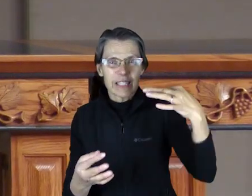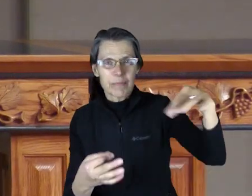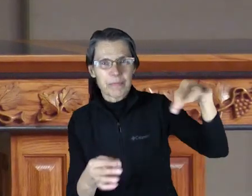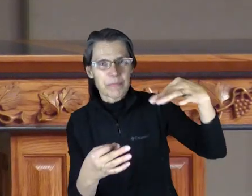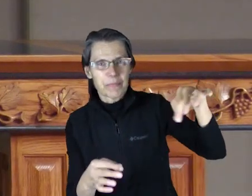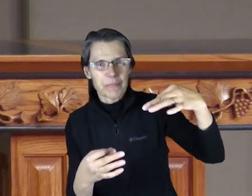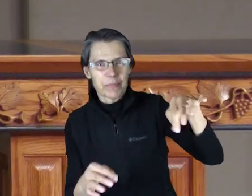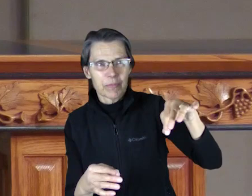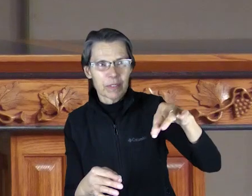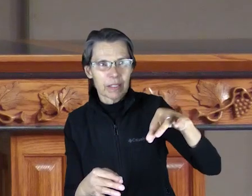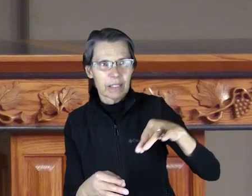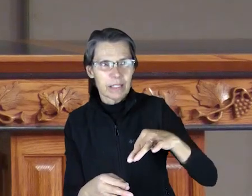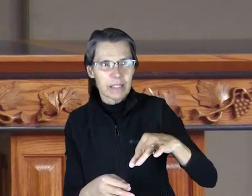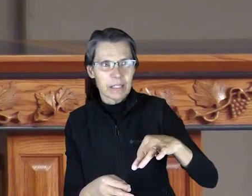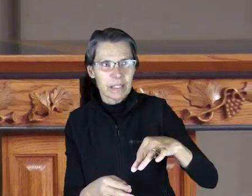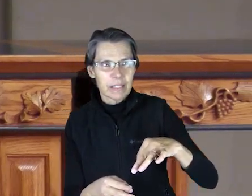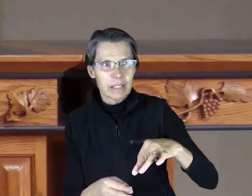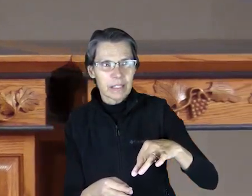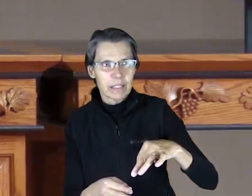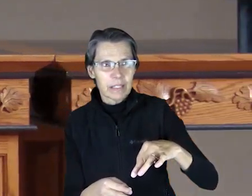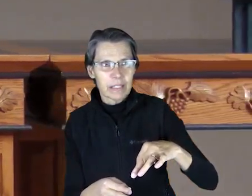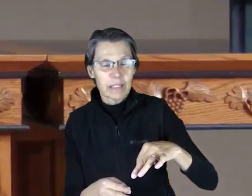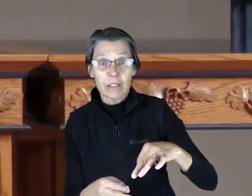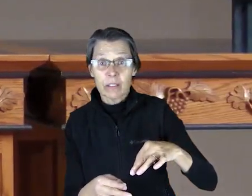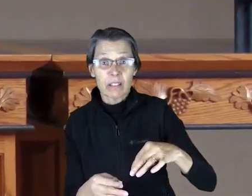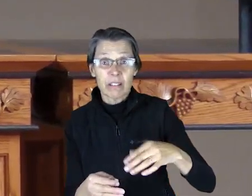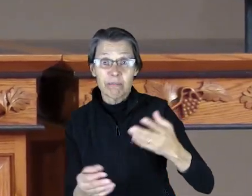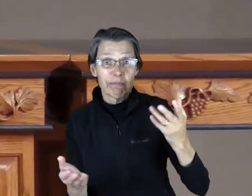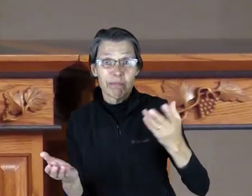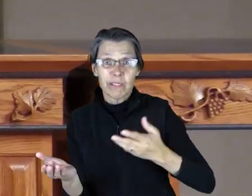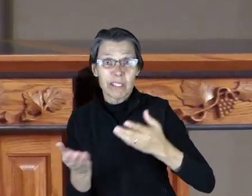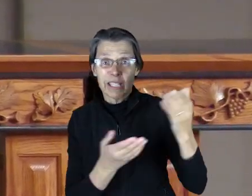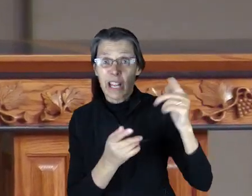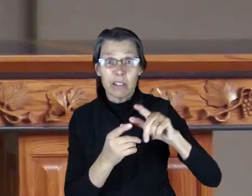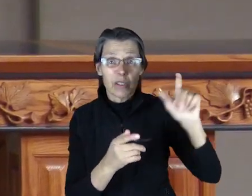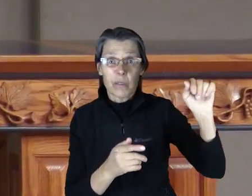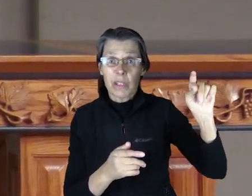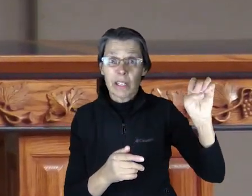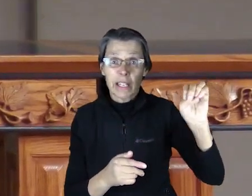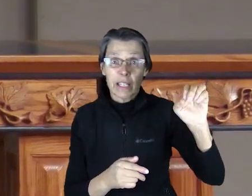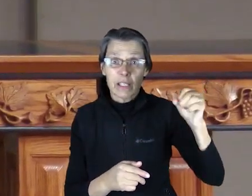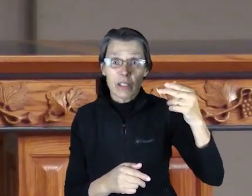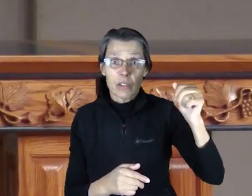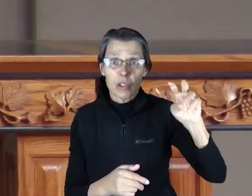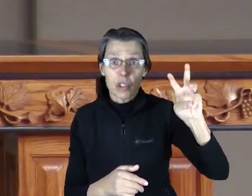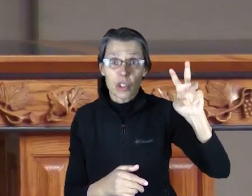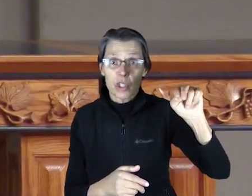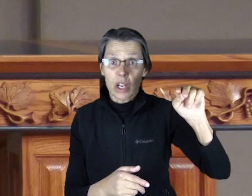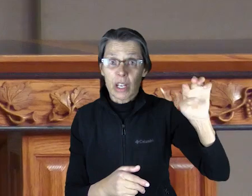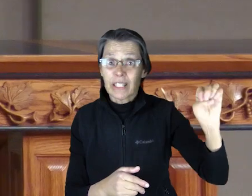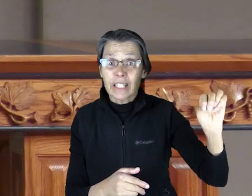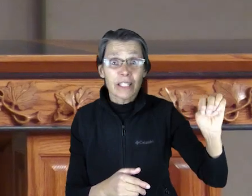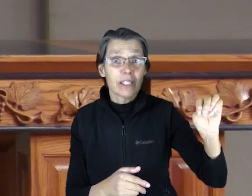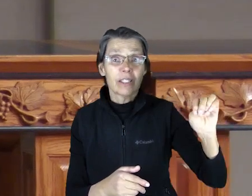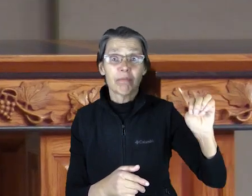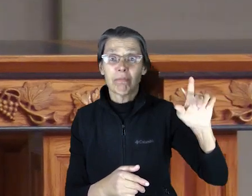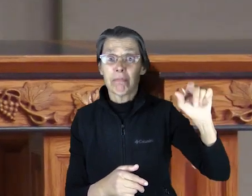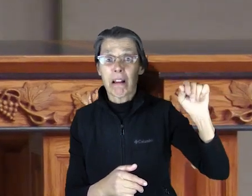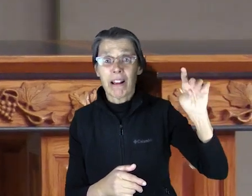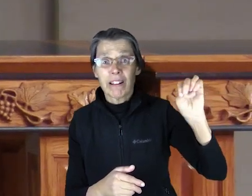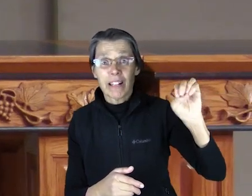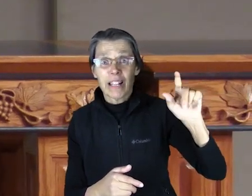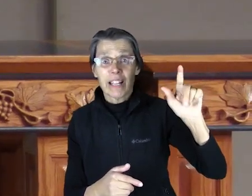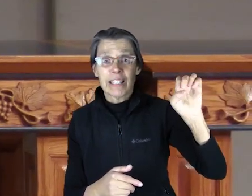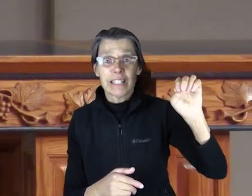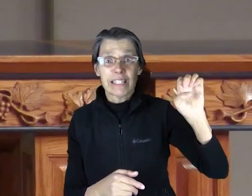Or maybe if it's just a single paper, not a whole pad, if it's a single paper, you tie it to a rock and you take it out to Lake Shawnee or Lake